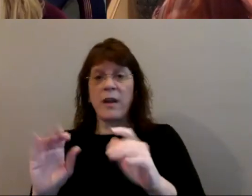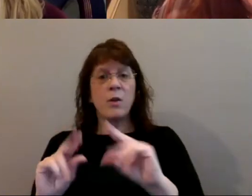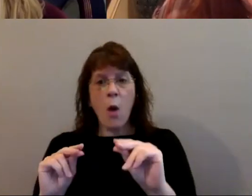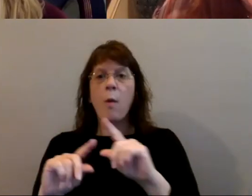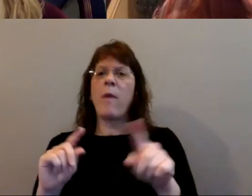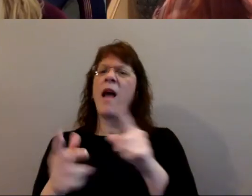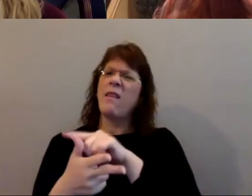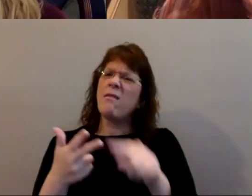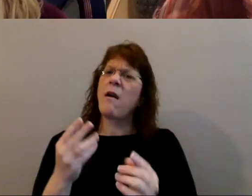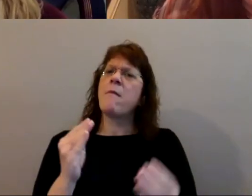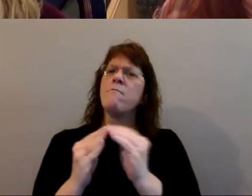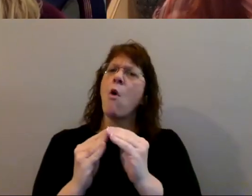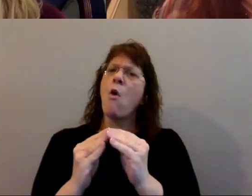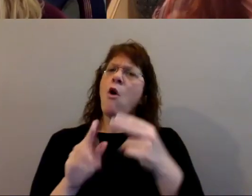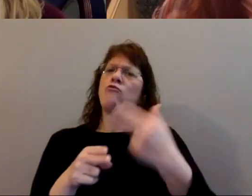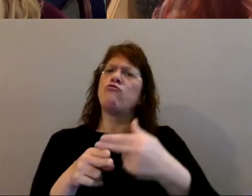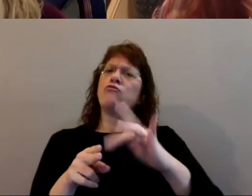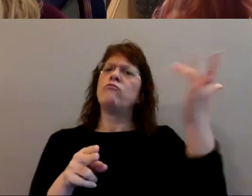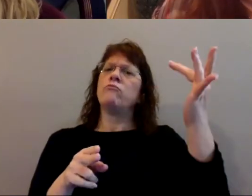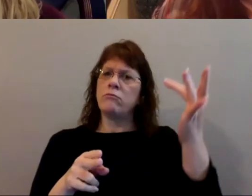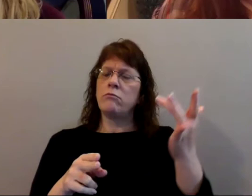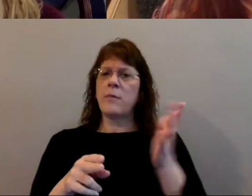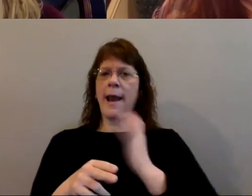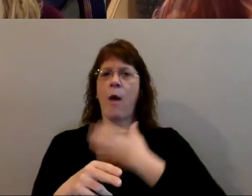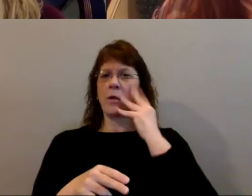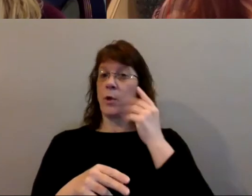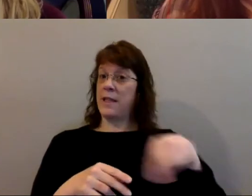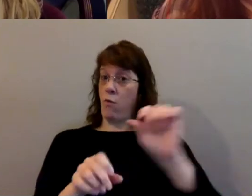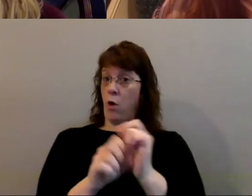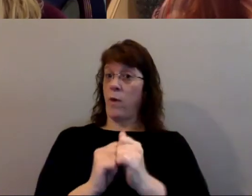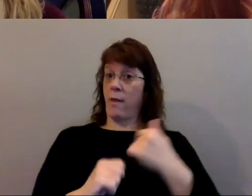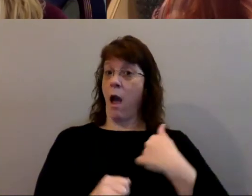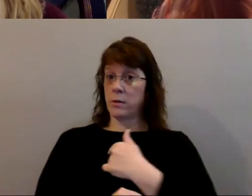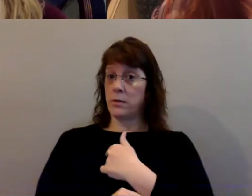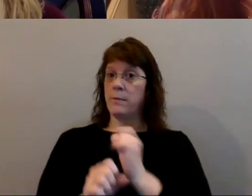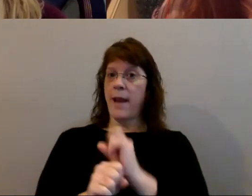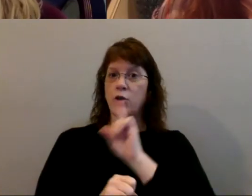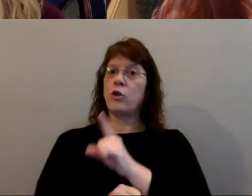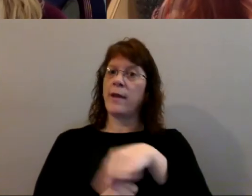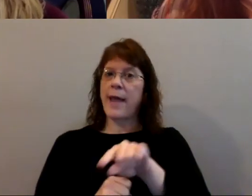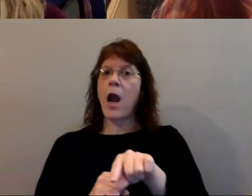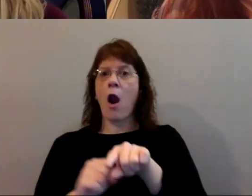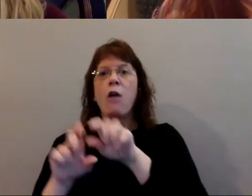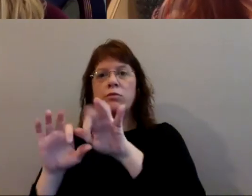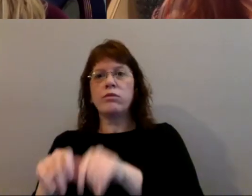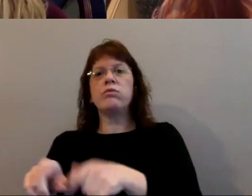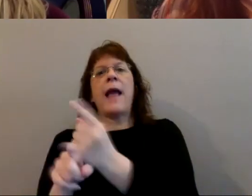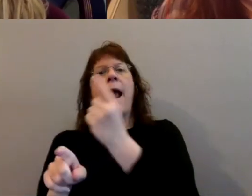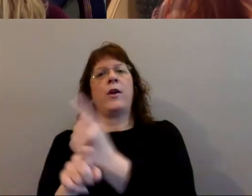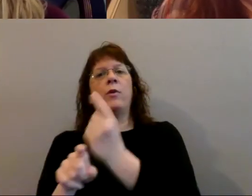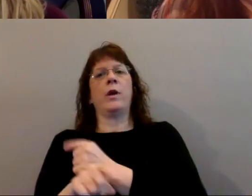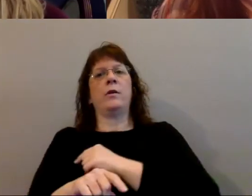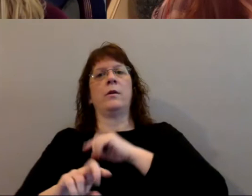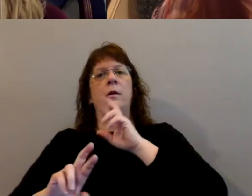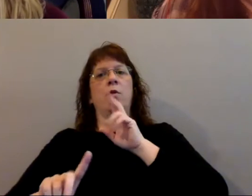a little bit more reputable. And I know that in our experience, they have like worked with us to make sure that they're putting out reporting that accurately represents what our